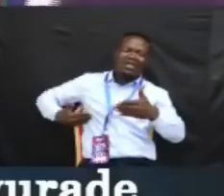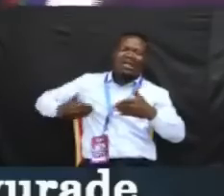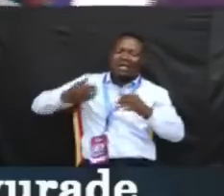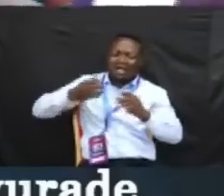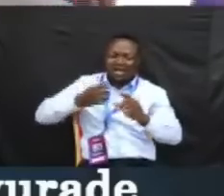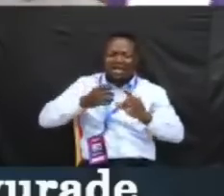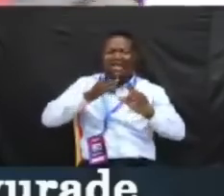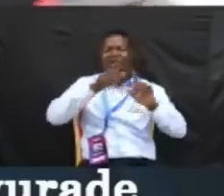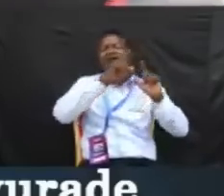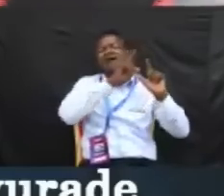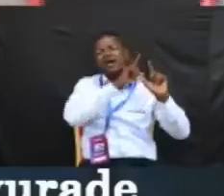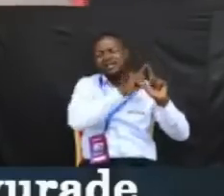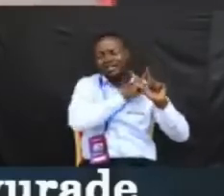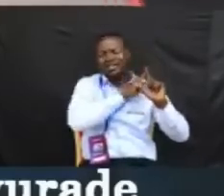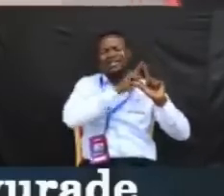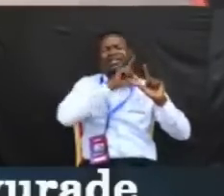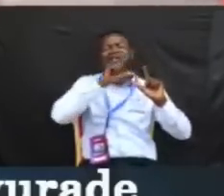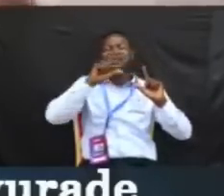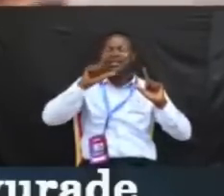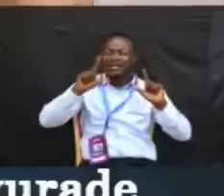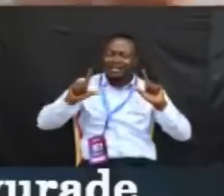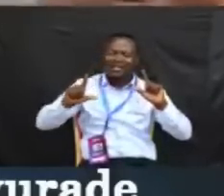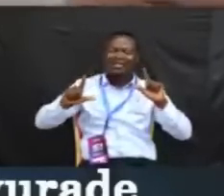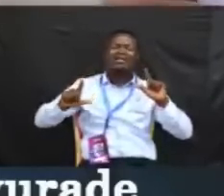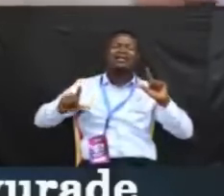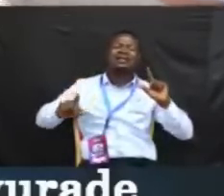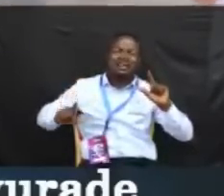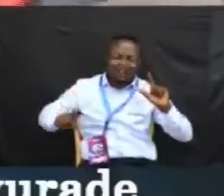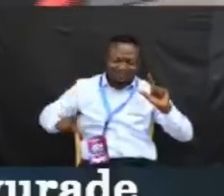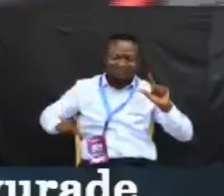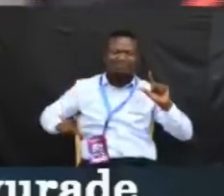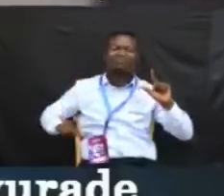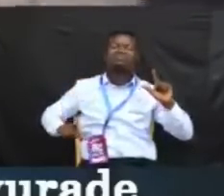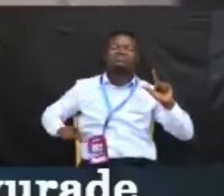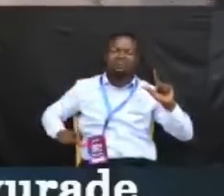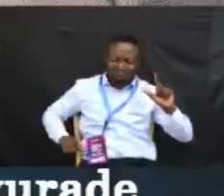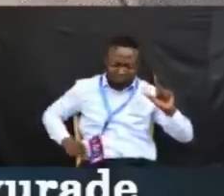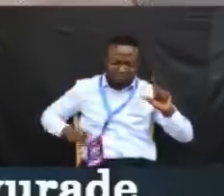You are here. Here I